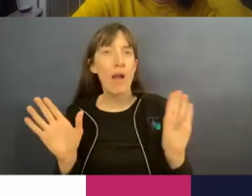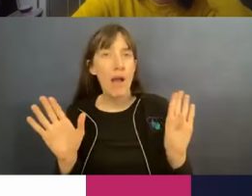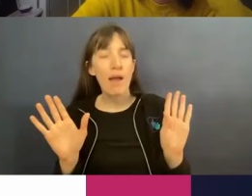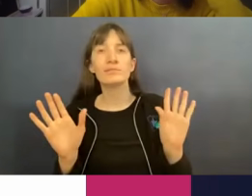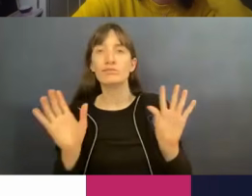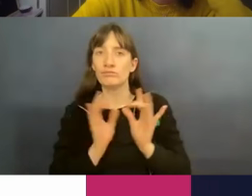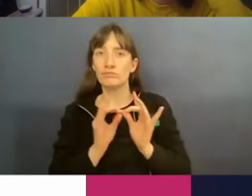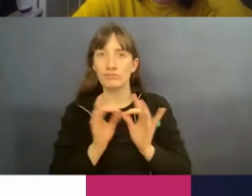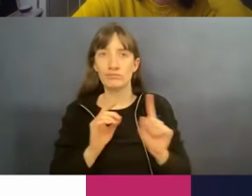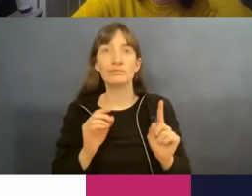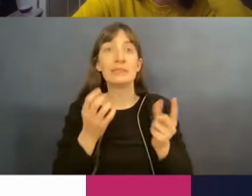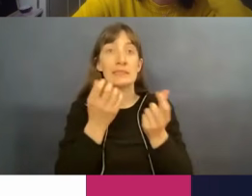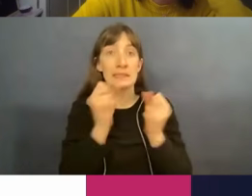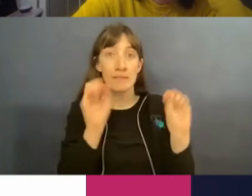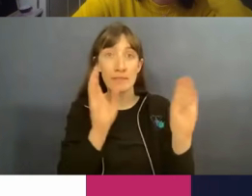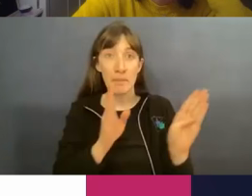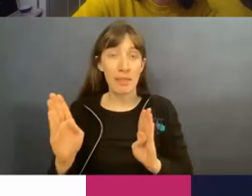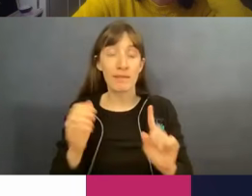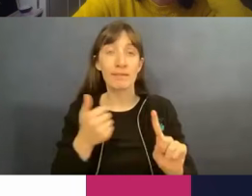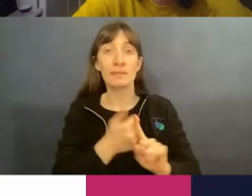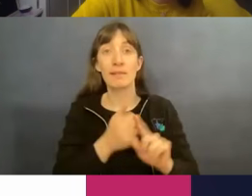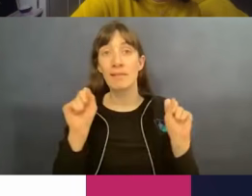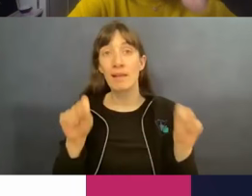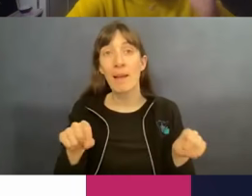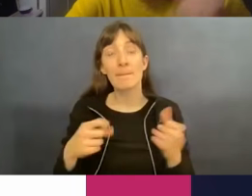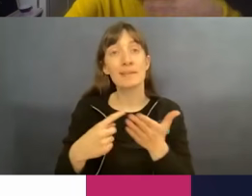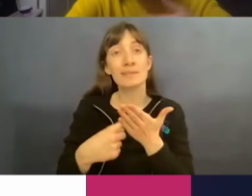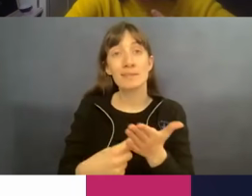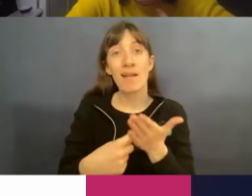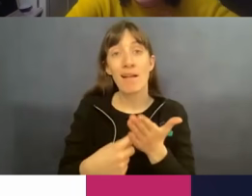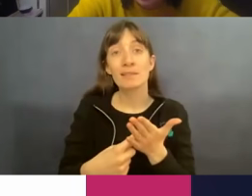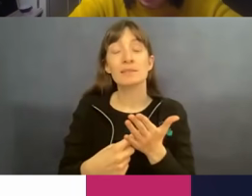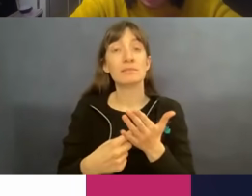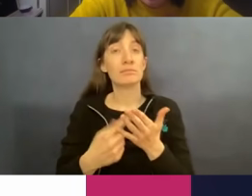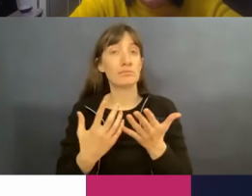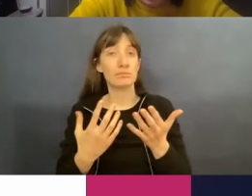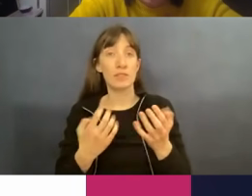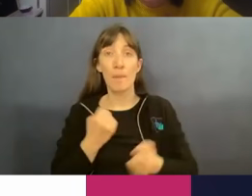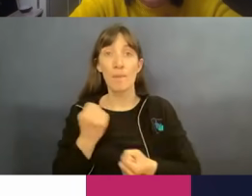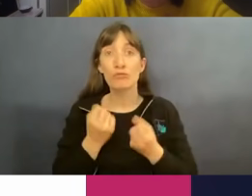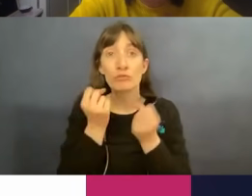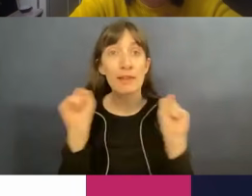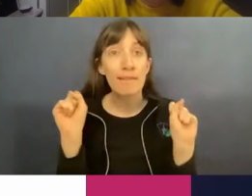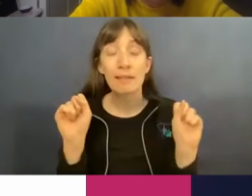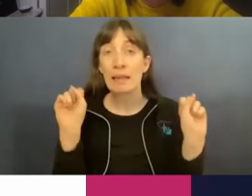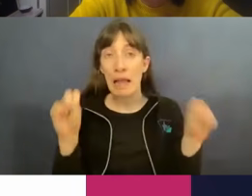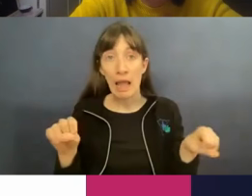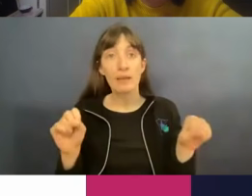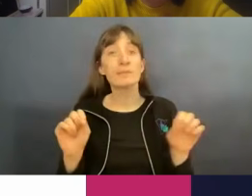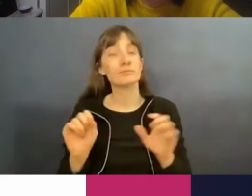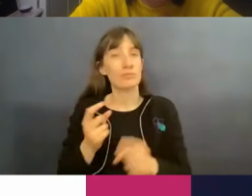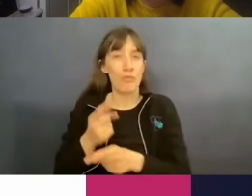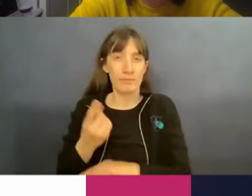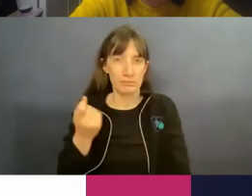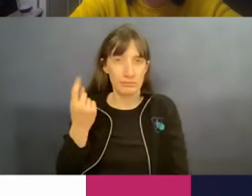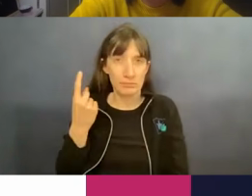safety planning can be discussed of, can be like emotional safety in terms of that, but right.